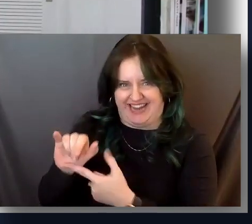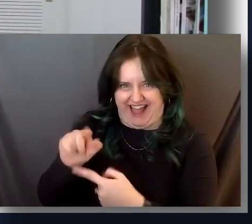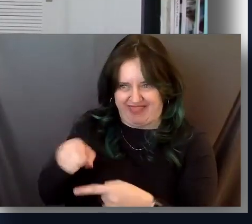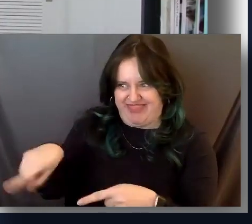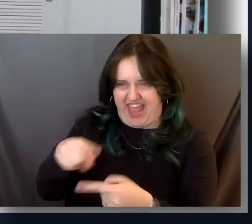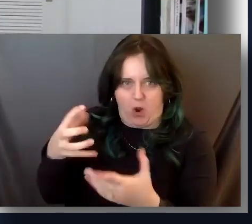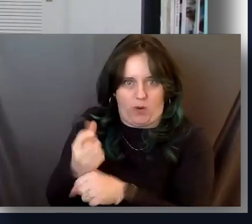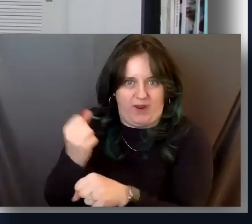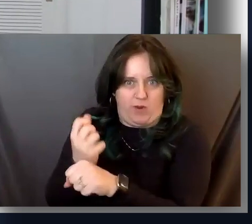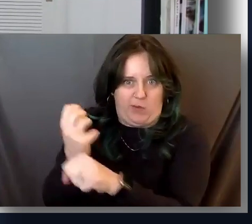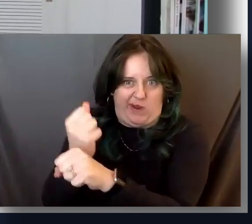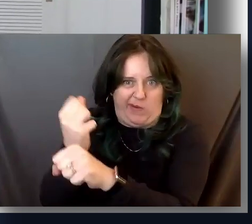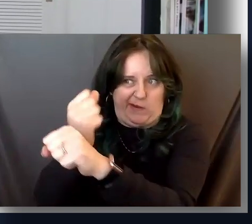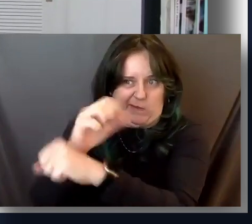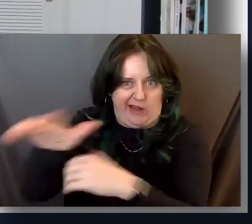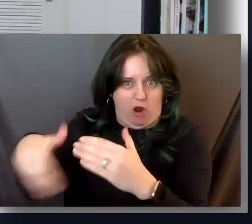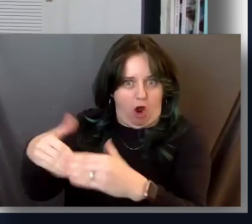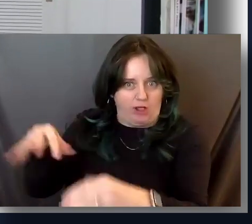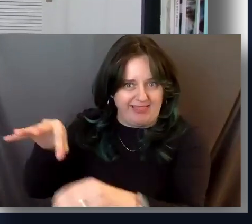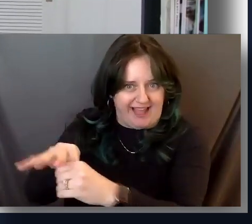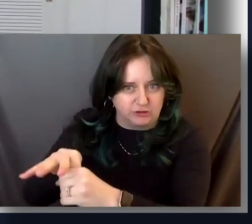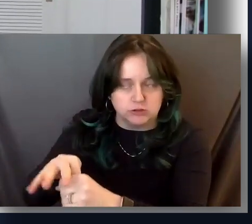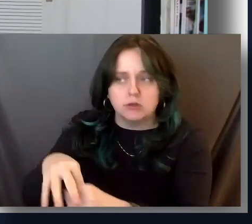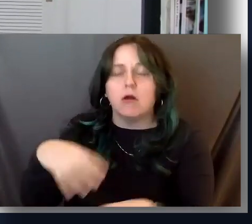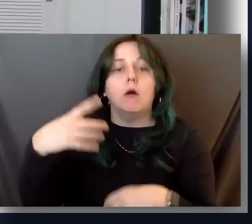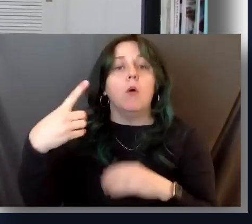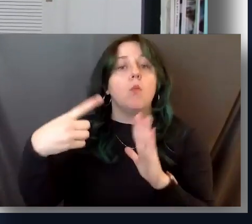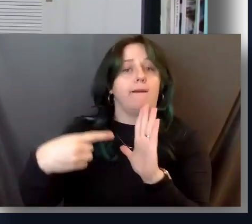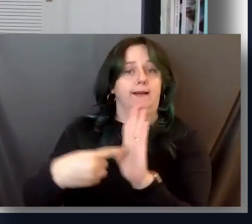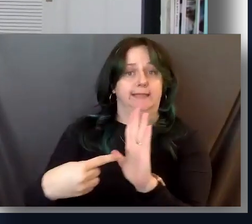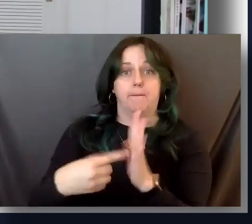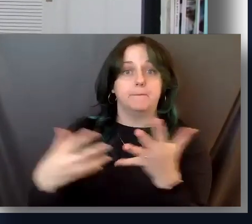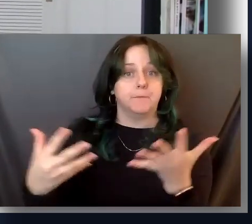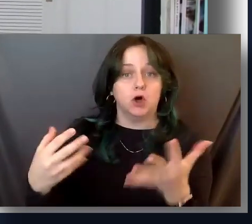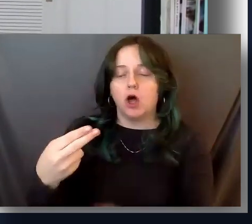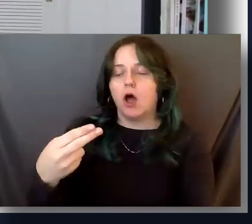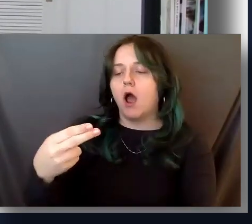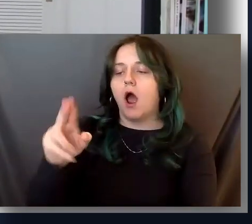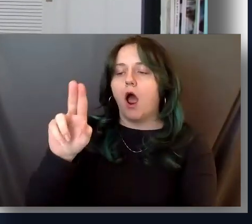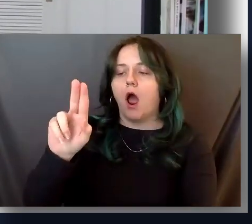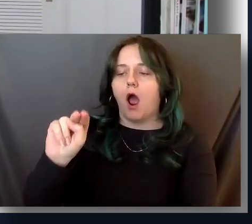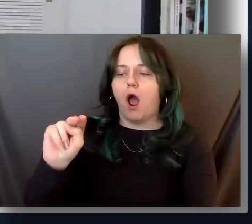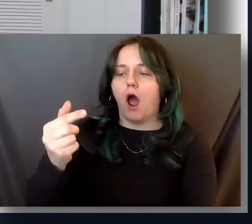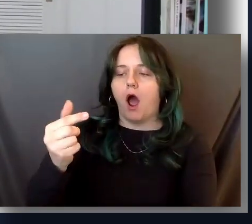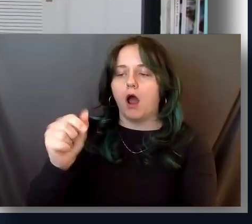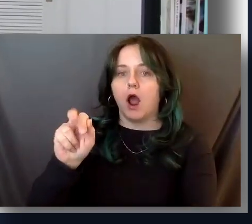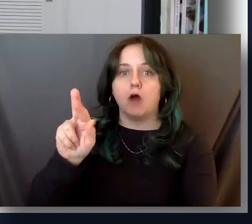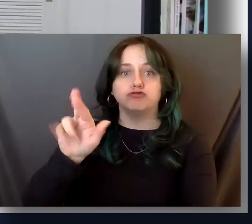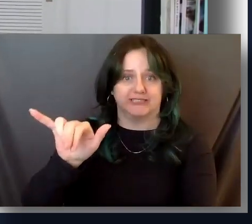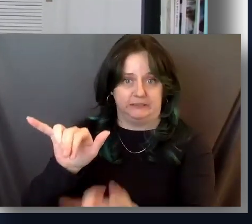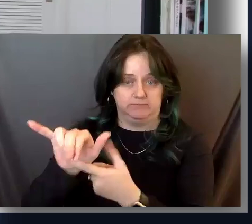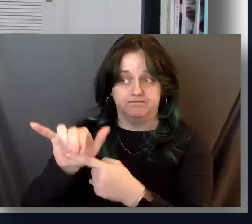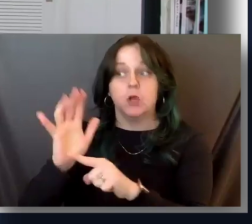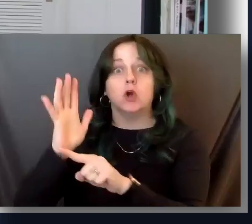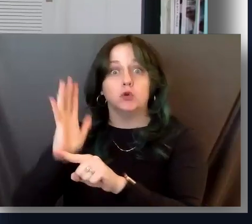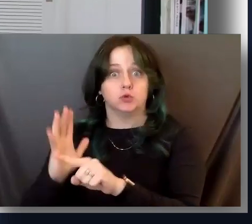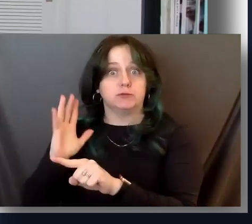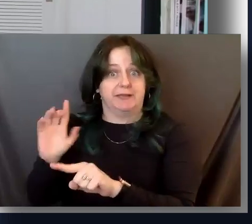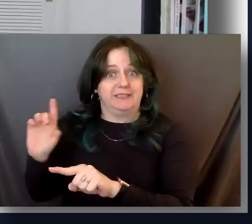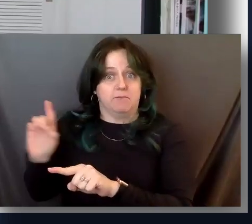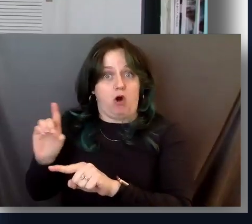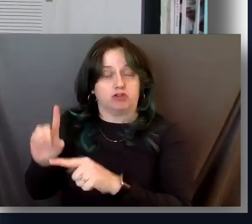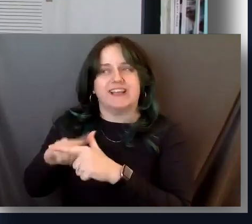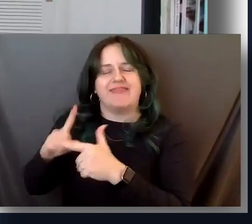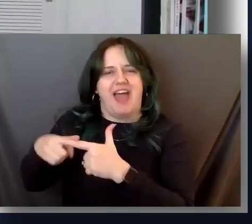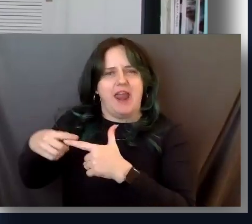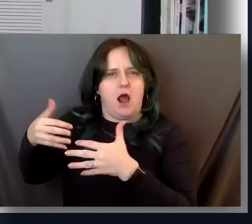those elections. Sort of a classic case of anocracy today would be Hungary. Hungary used to be a